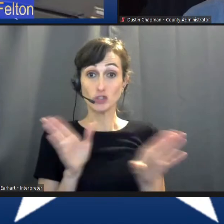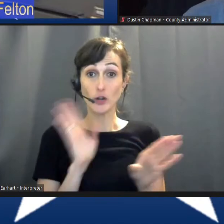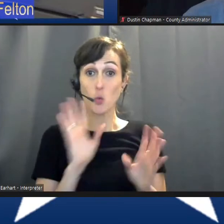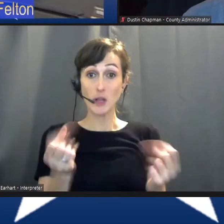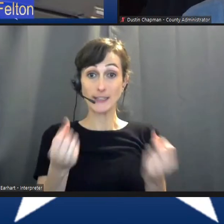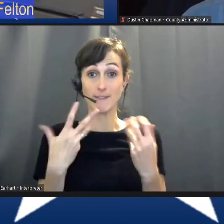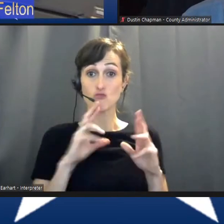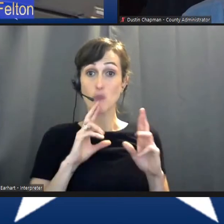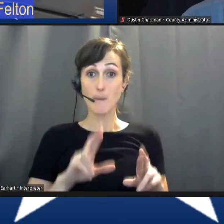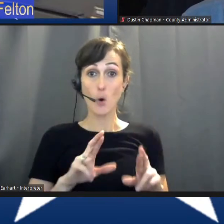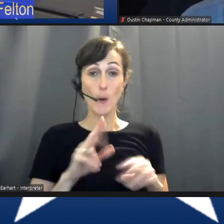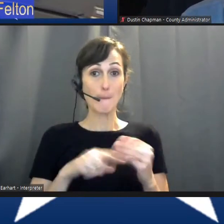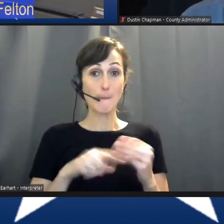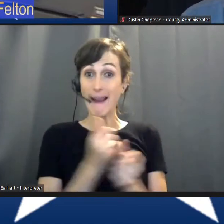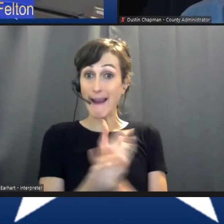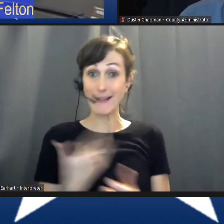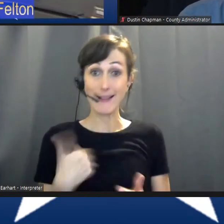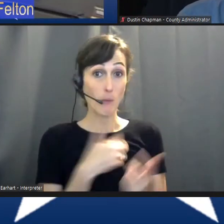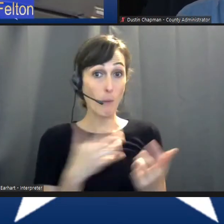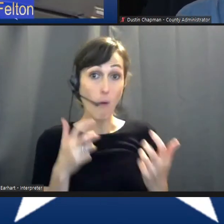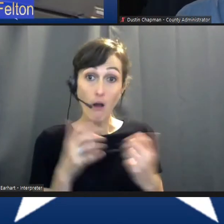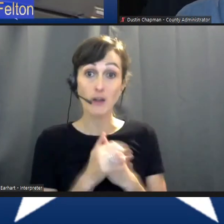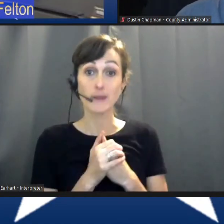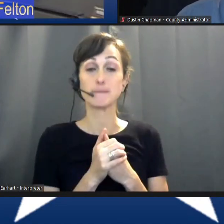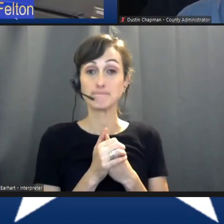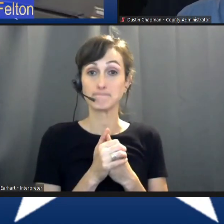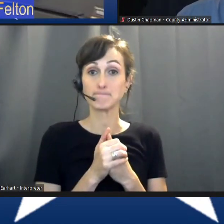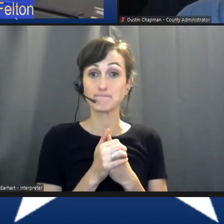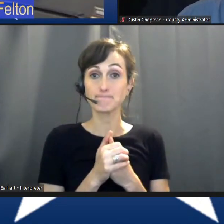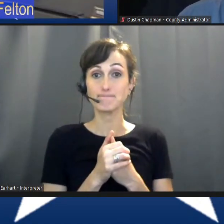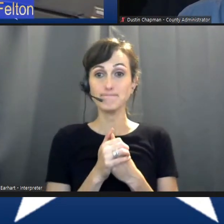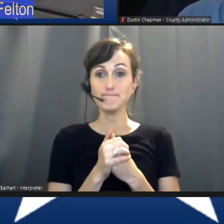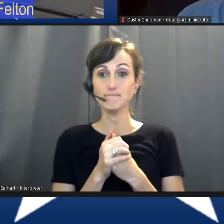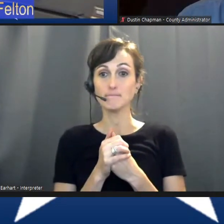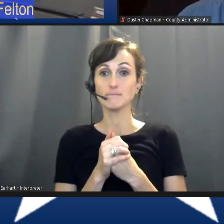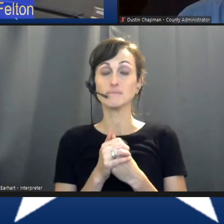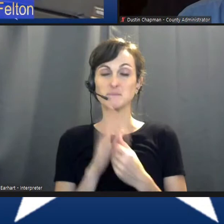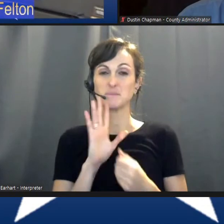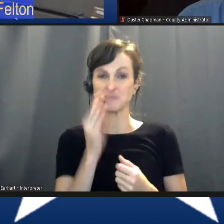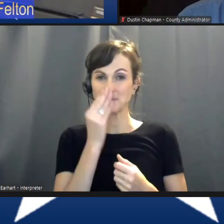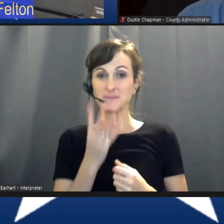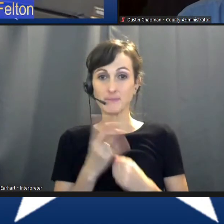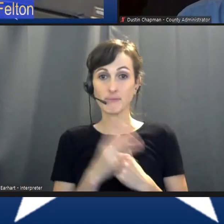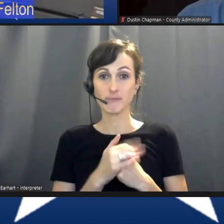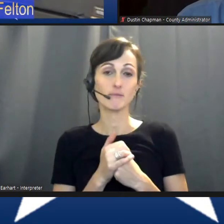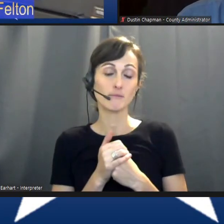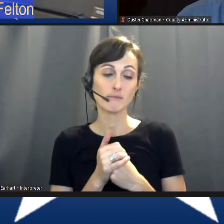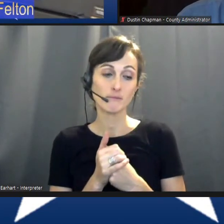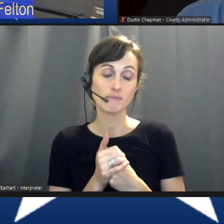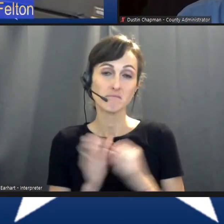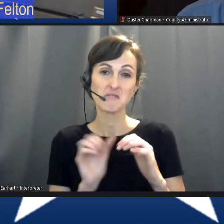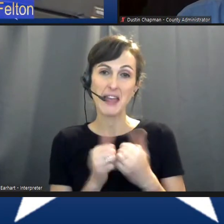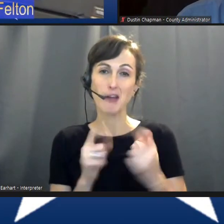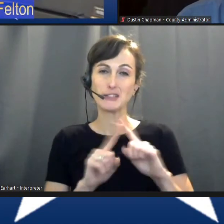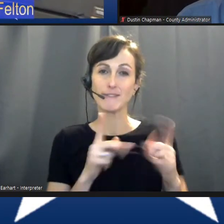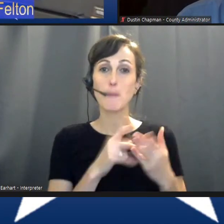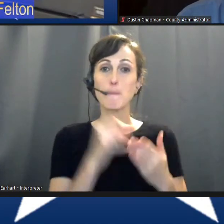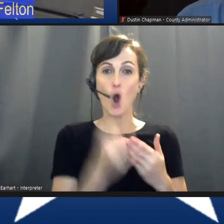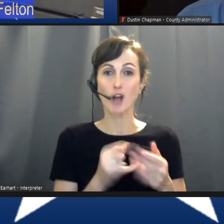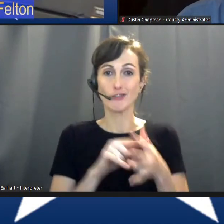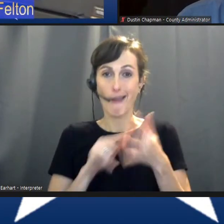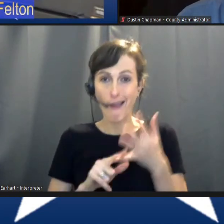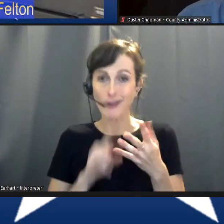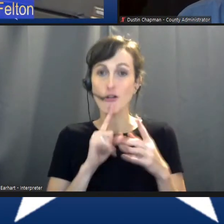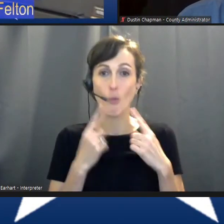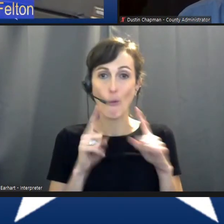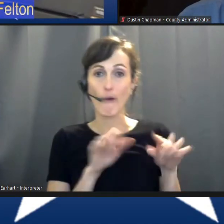on anything that we want, and they would tell you, how different projects are working. The thing I'd be interested